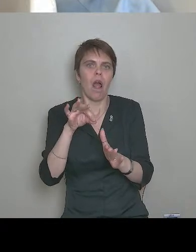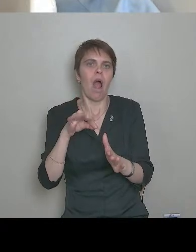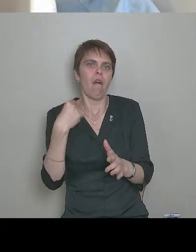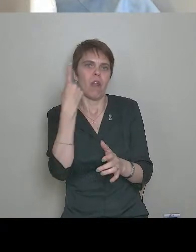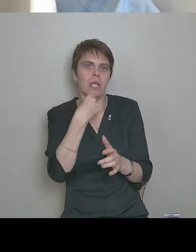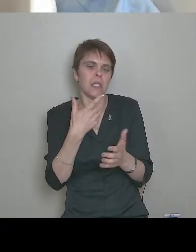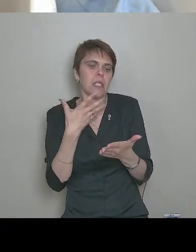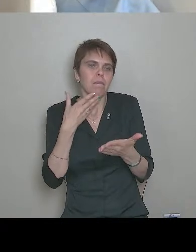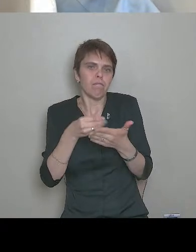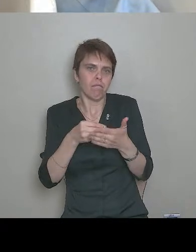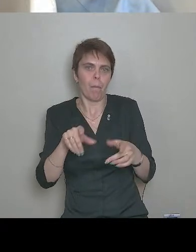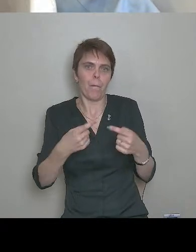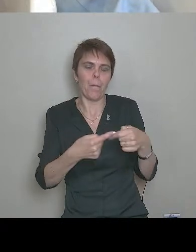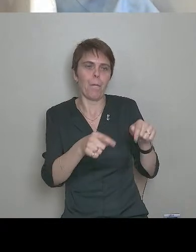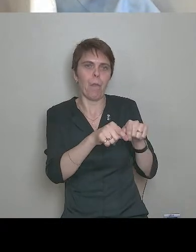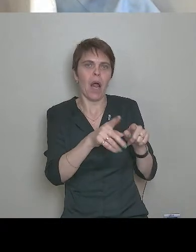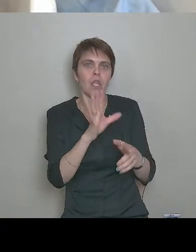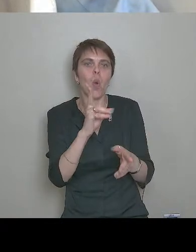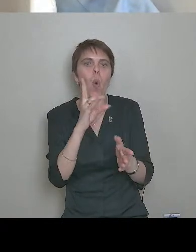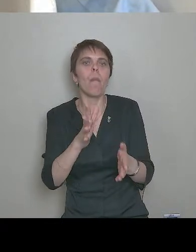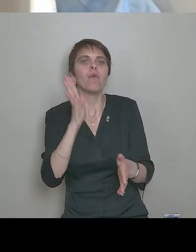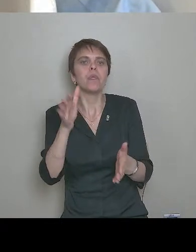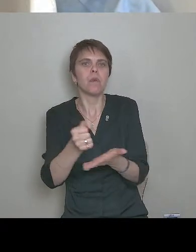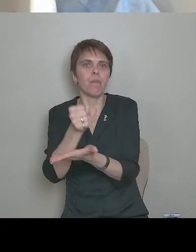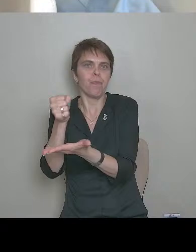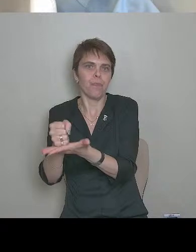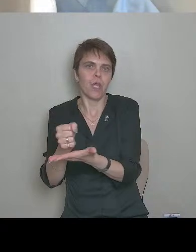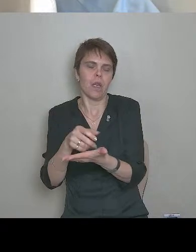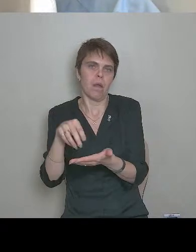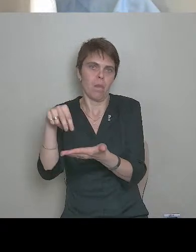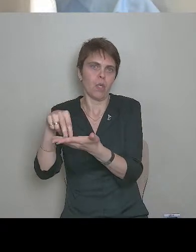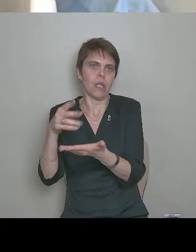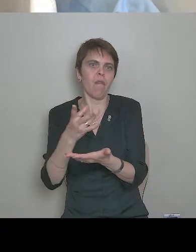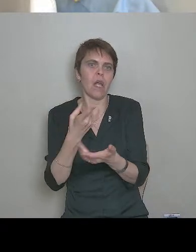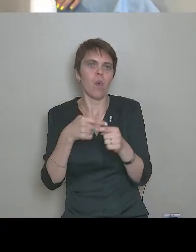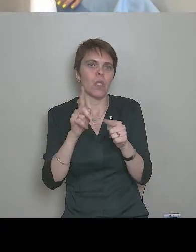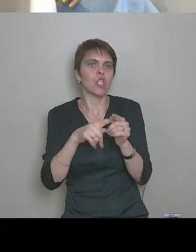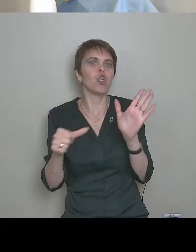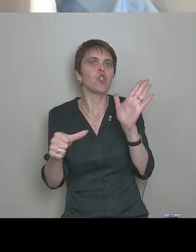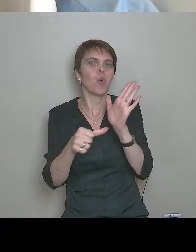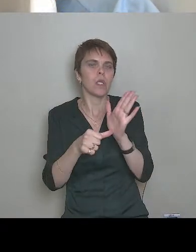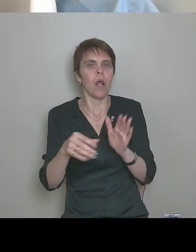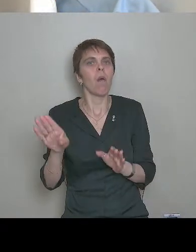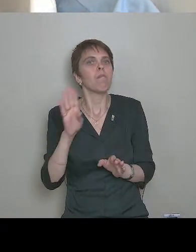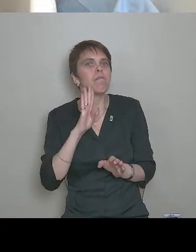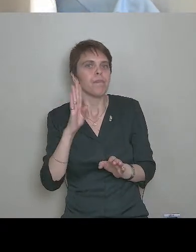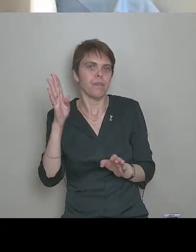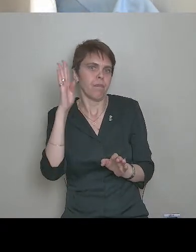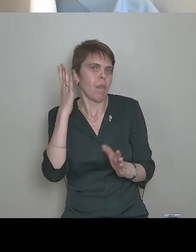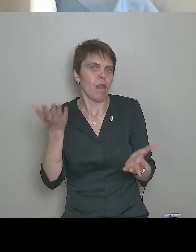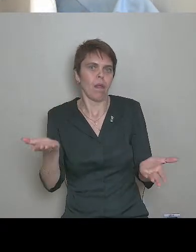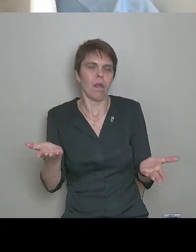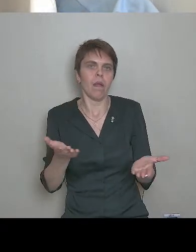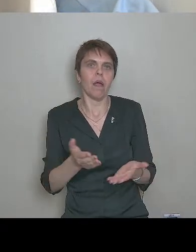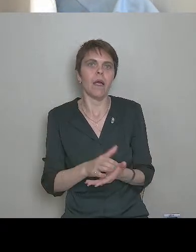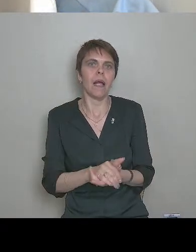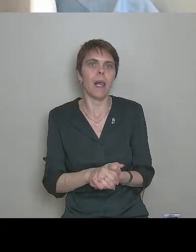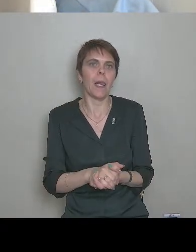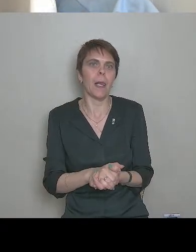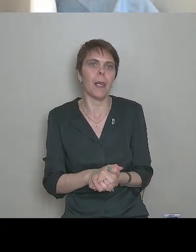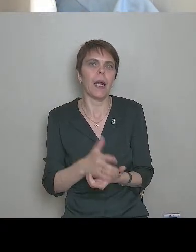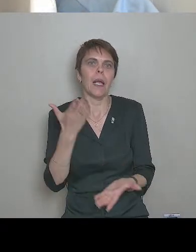instance, and it is left to the discretion of the party who would be candidate under number 6.